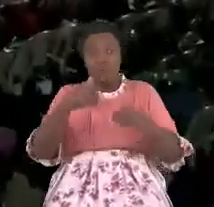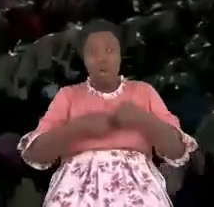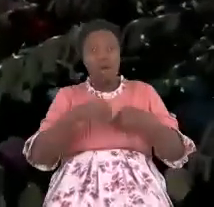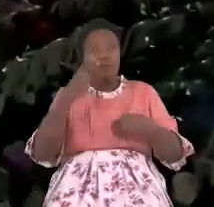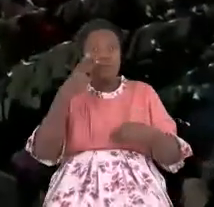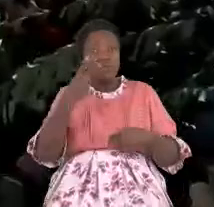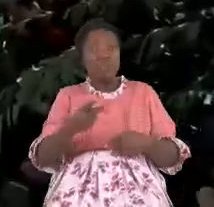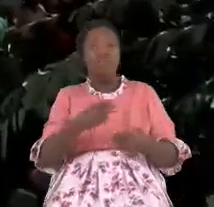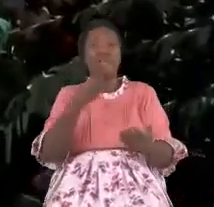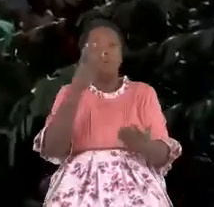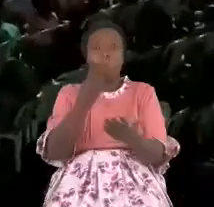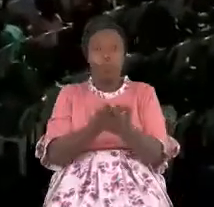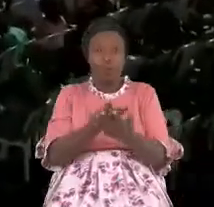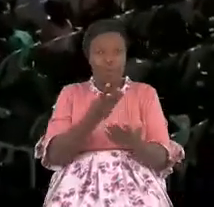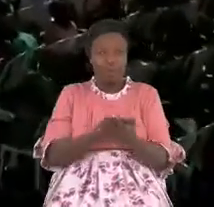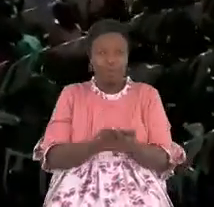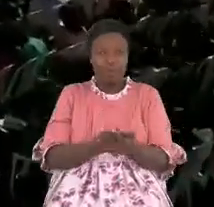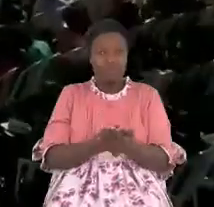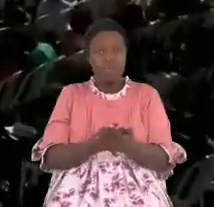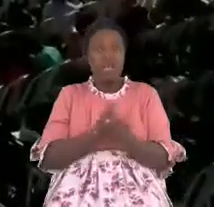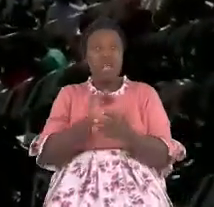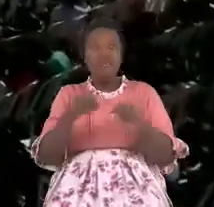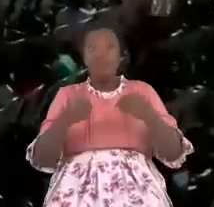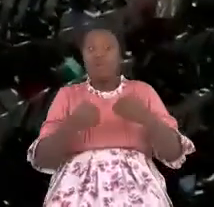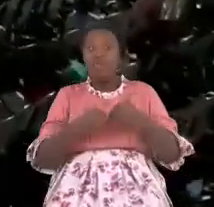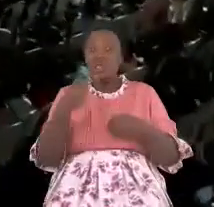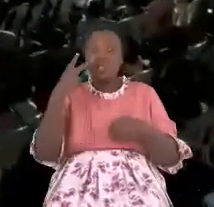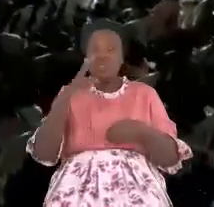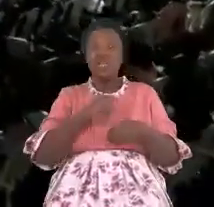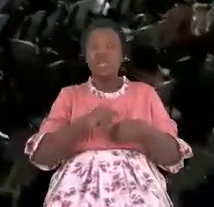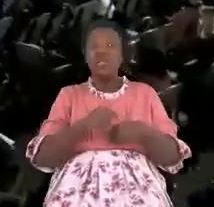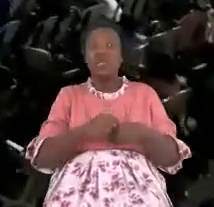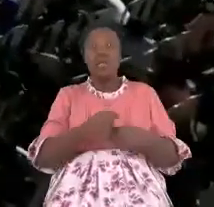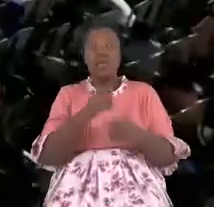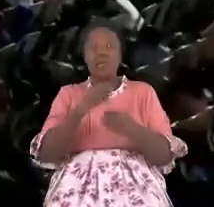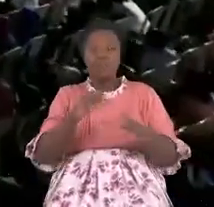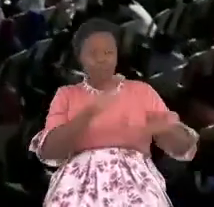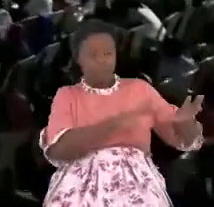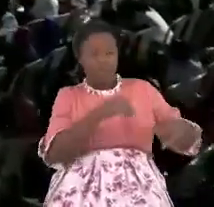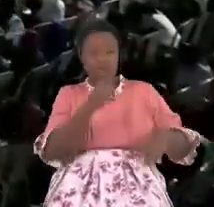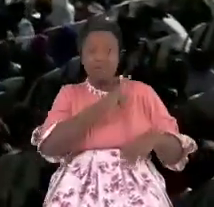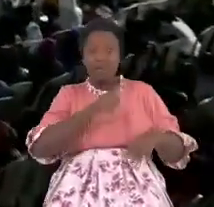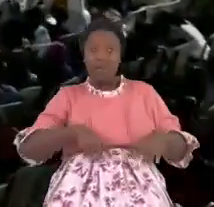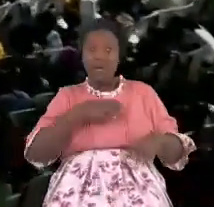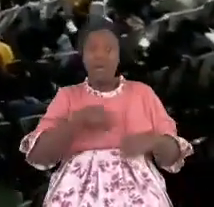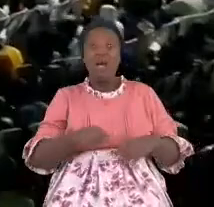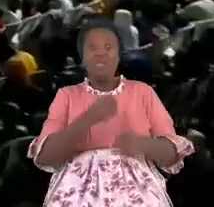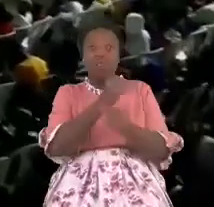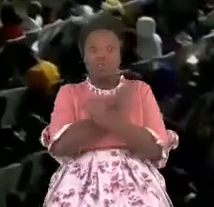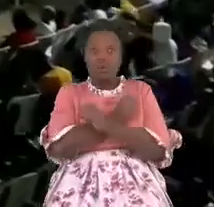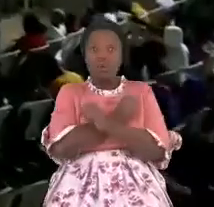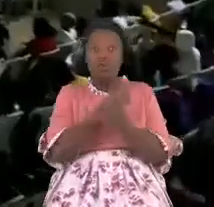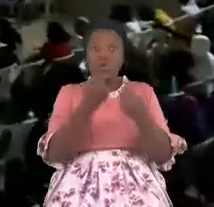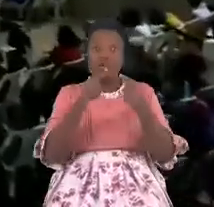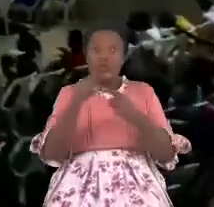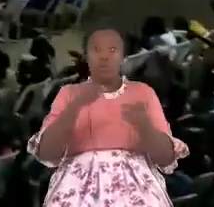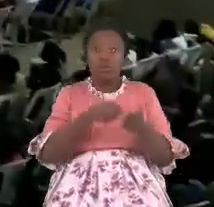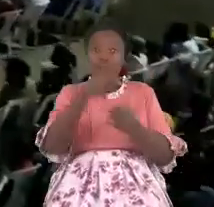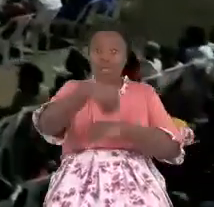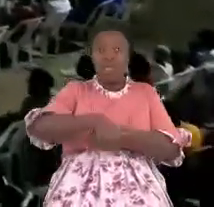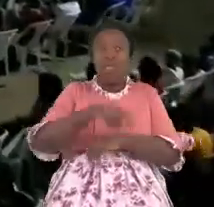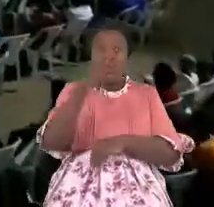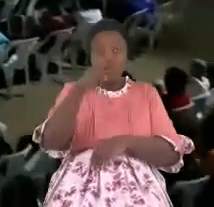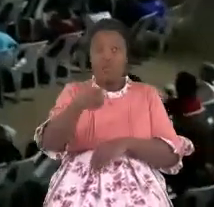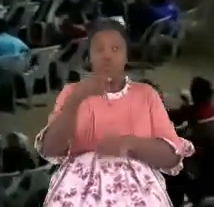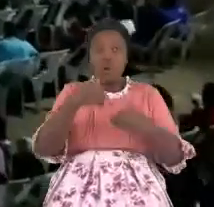hast seen well. If you see the mercy of God, the love of God, His compassion coming to you tonight, thou